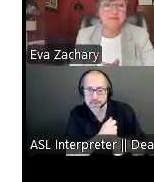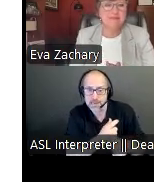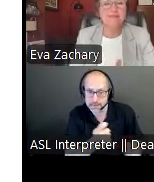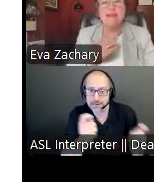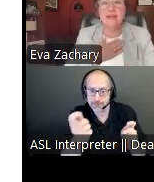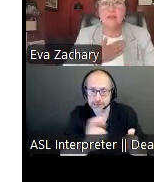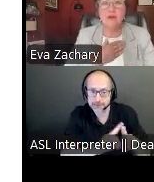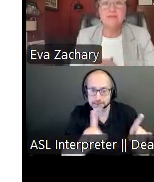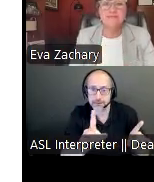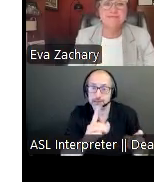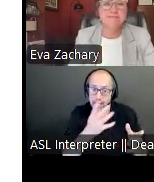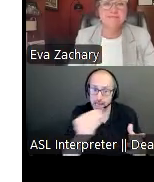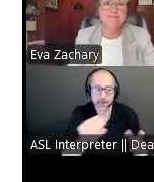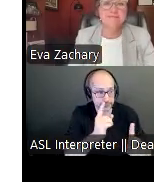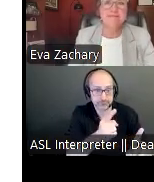life. I thank you all.